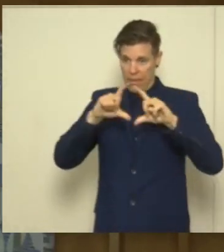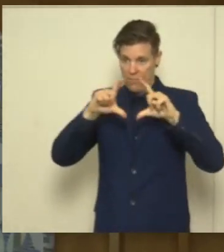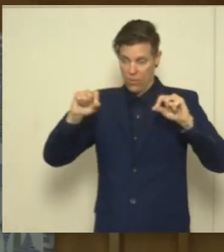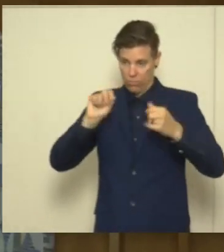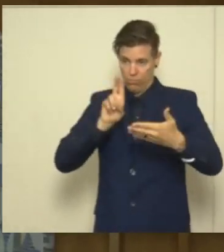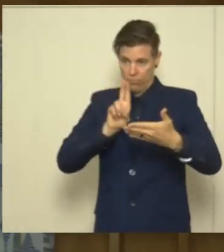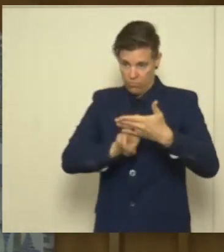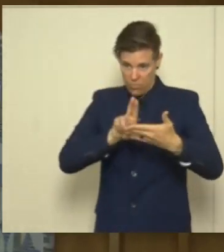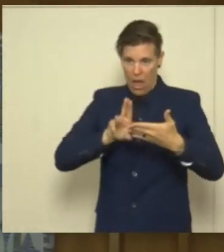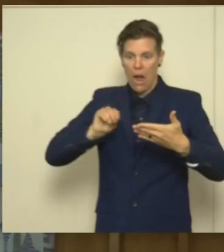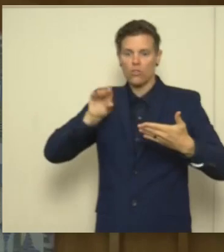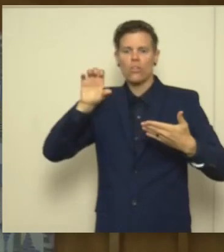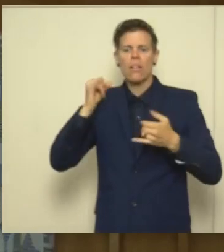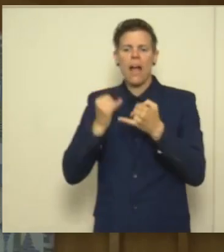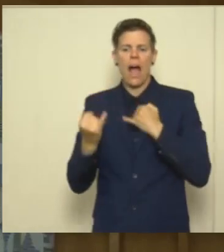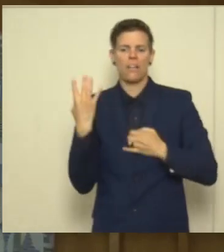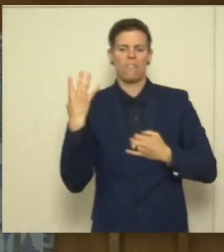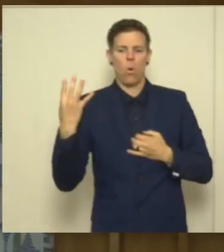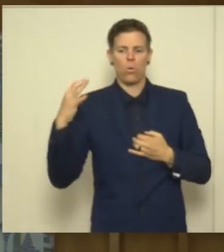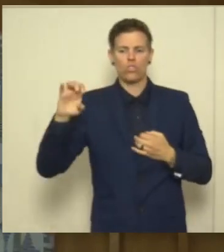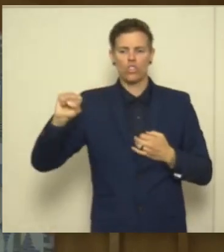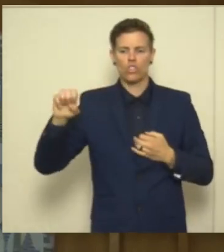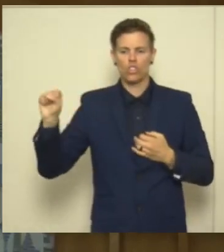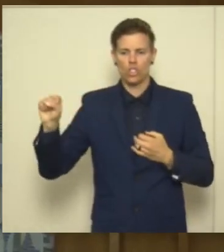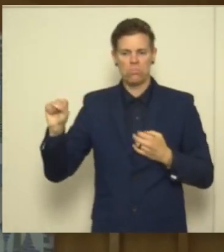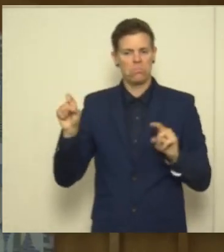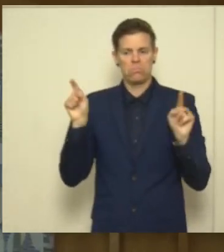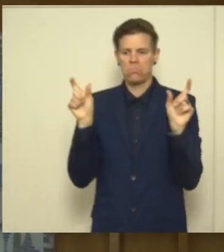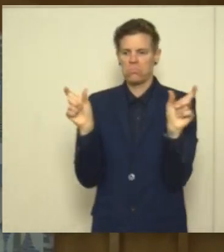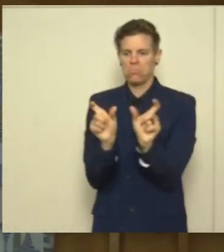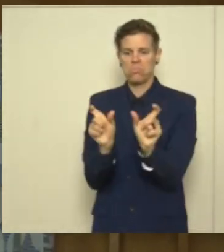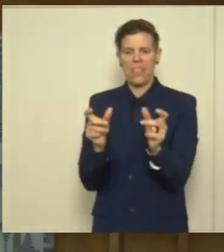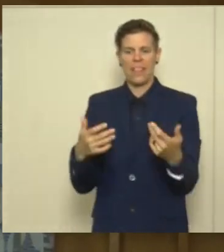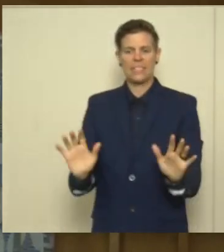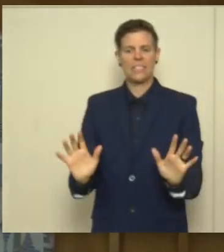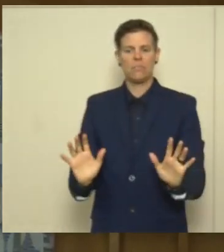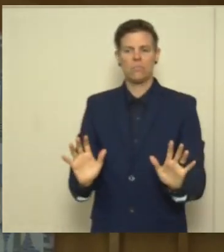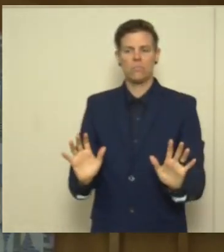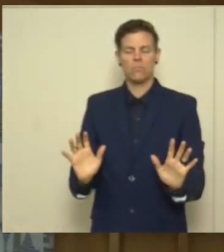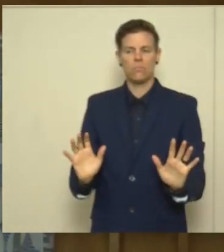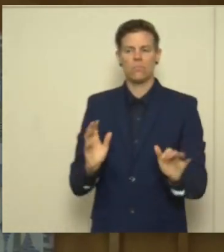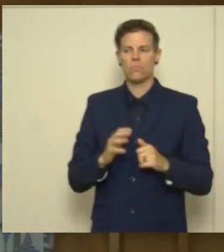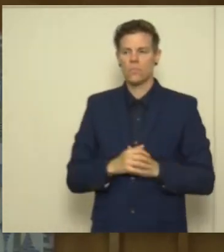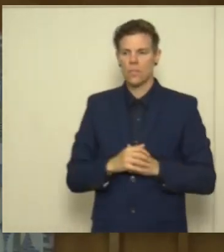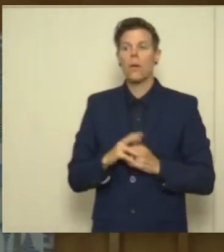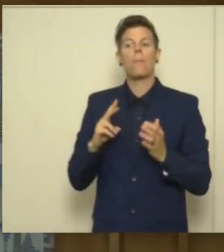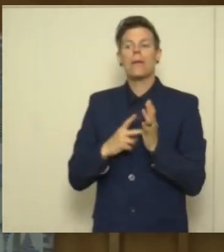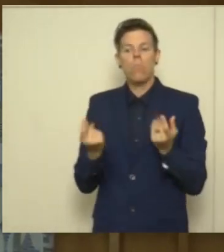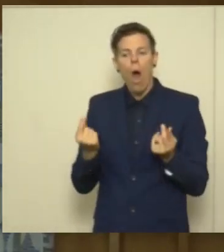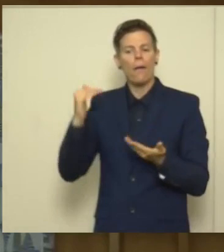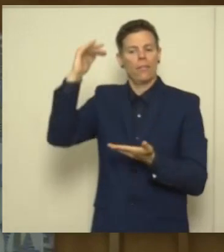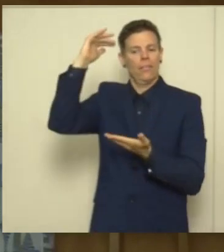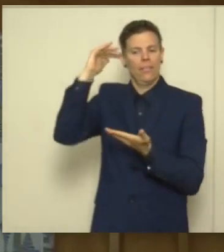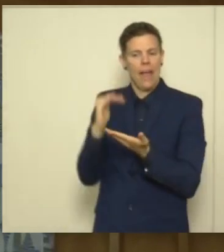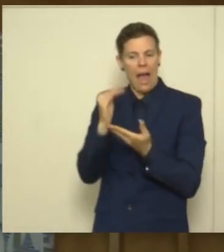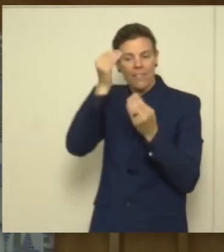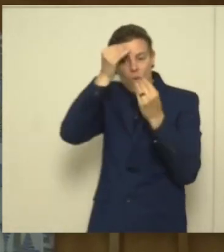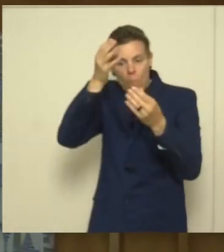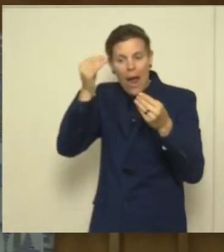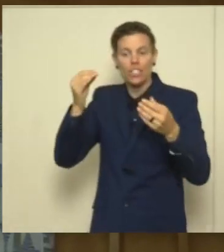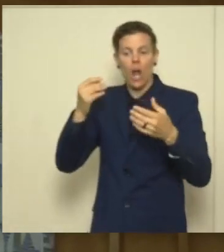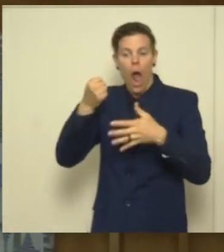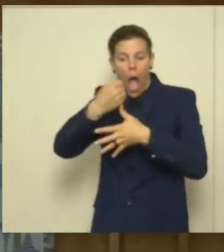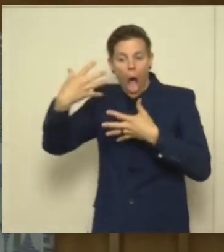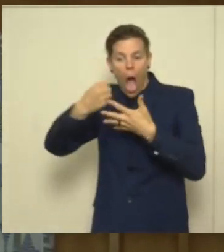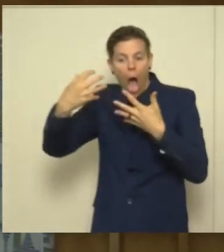So absentee boards are actually going to have less information, but more important information to be able to